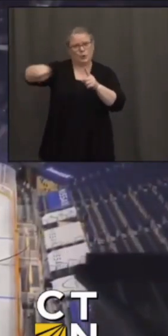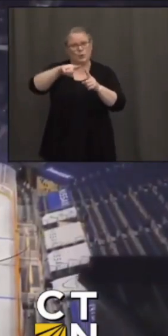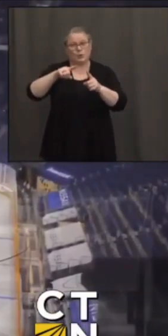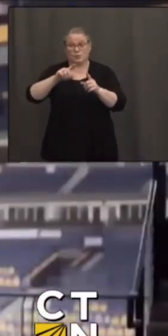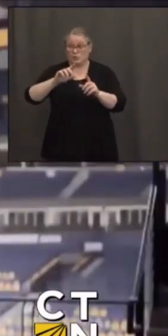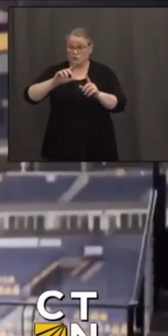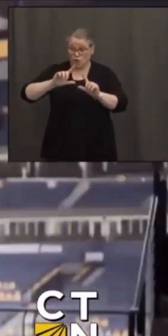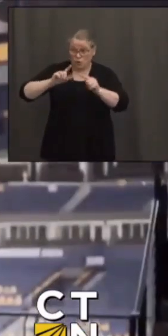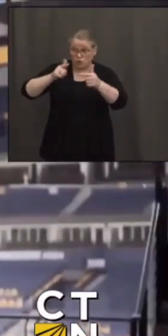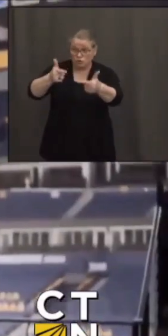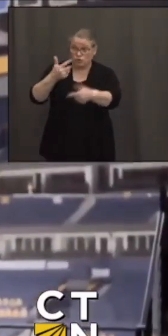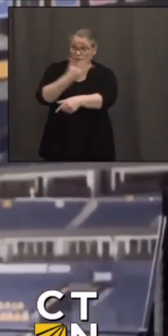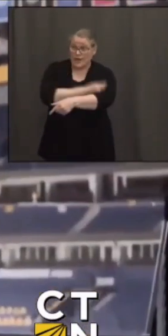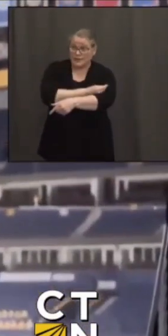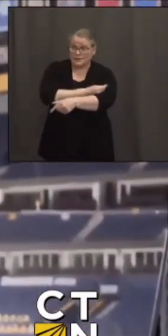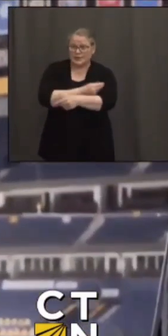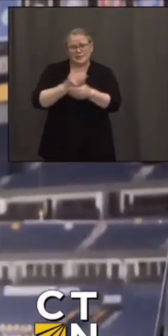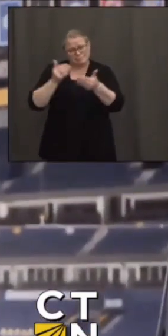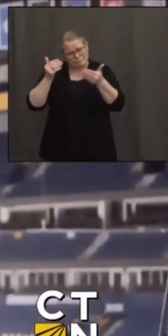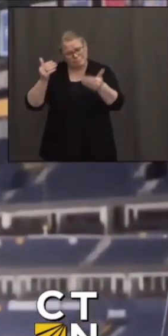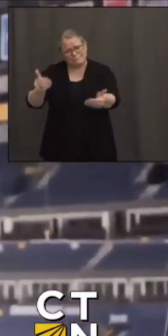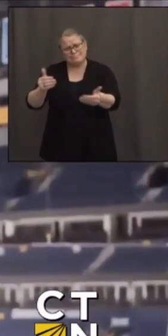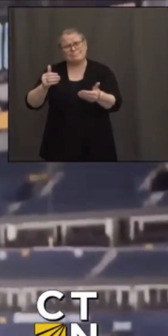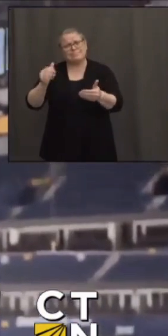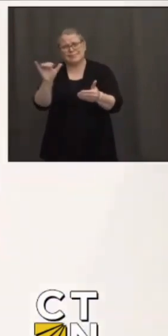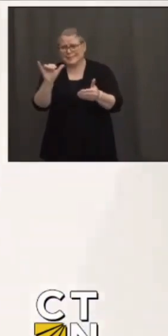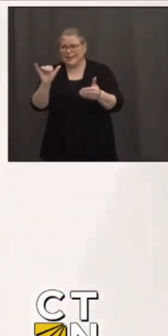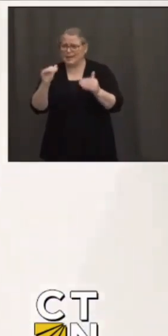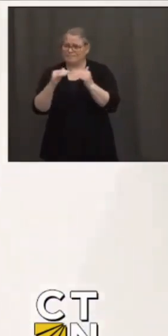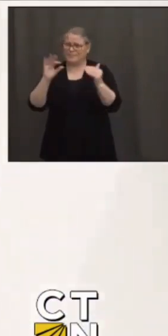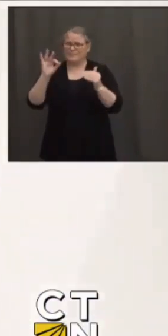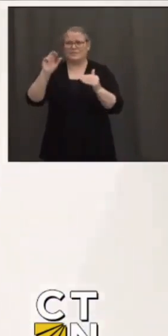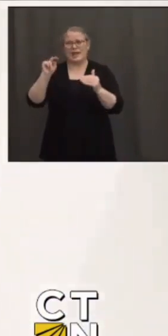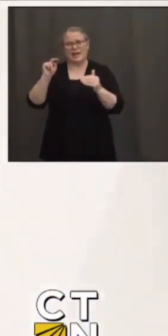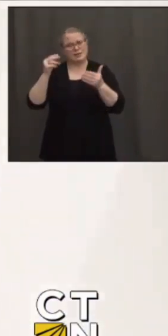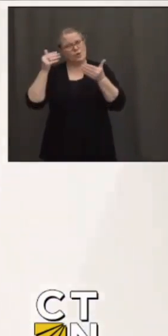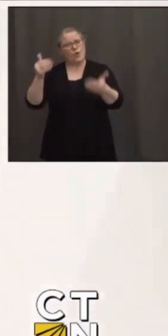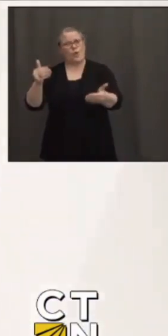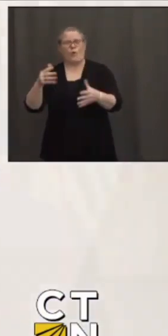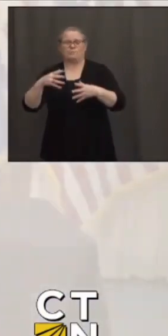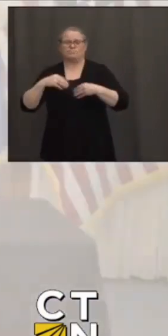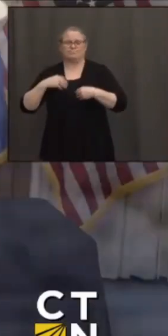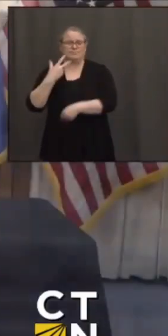vaccine, be a fan. Take the shot.